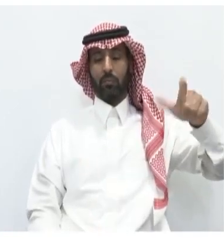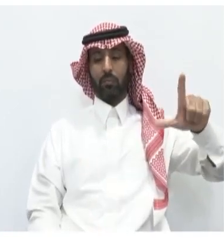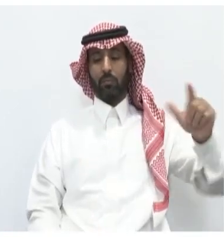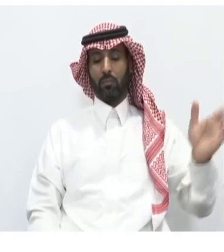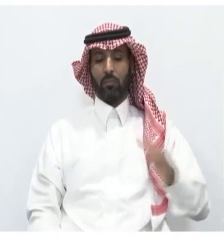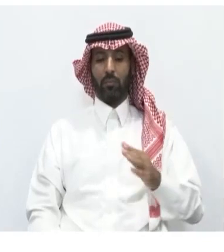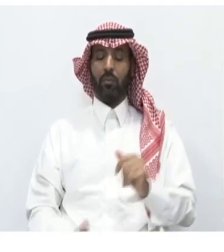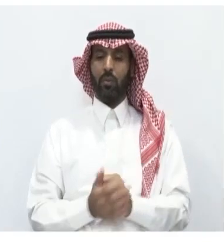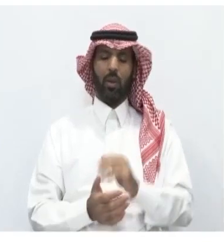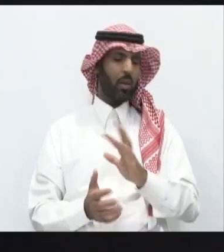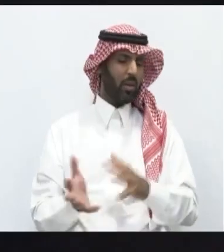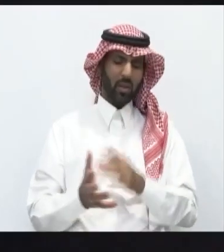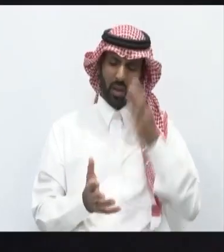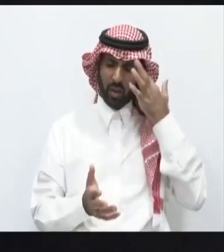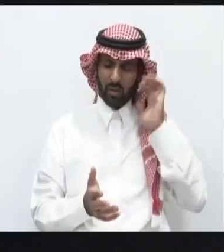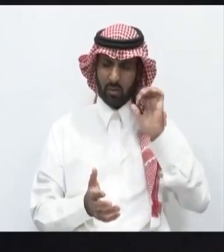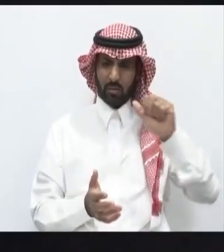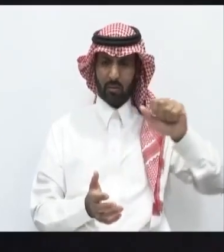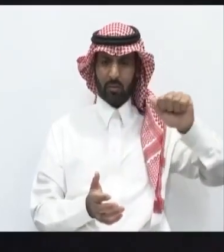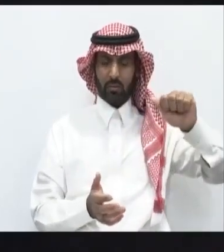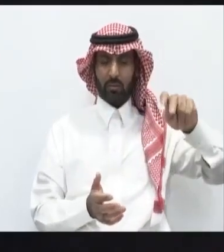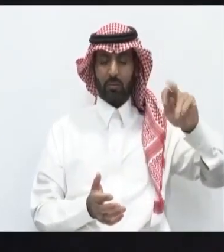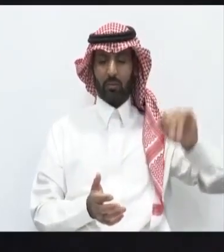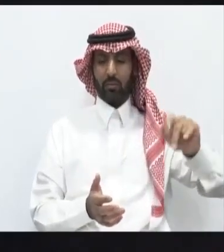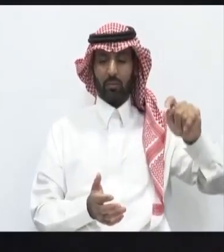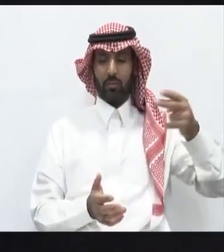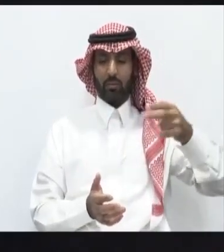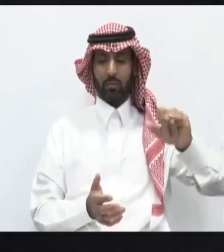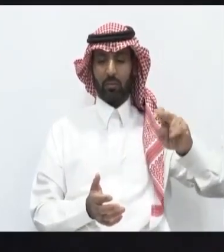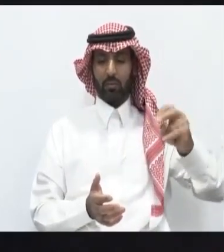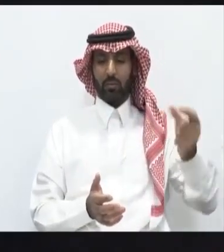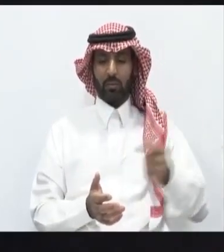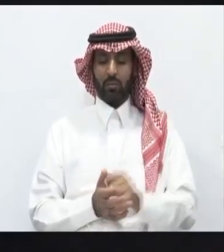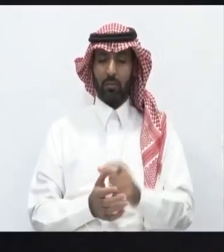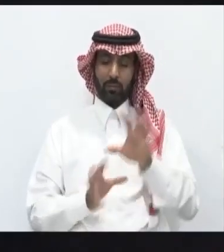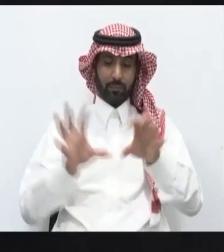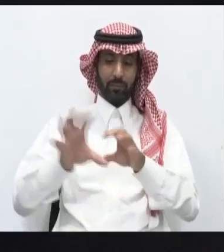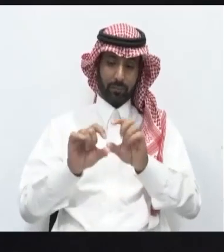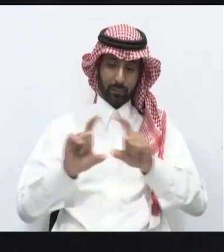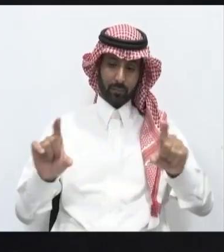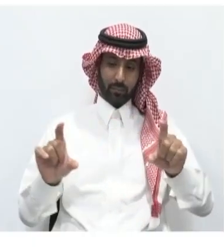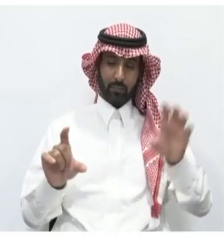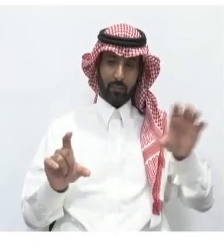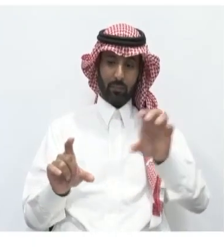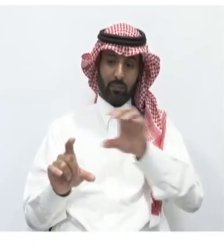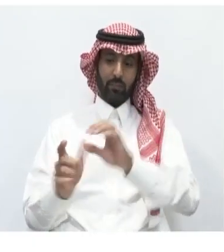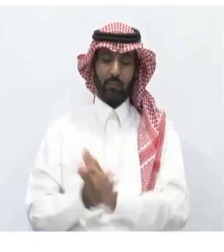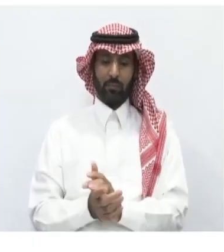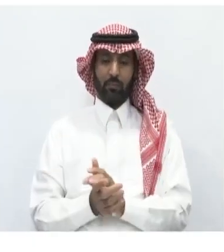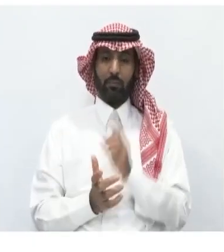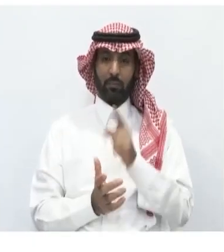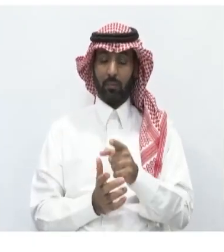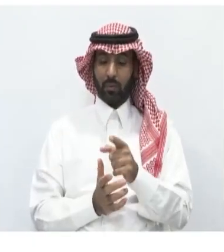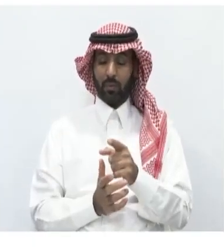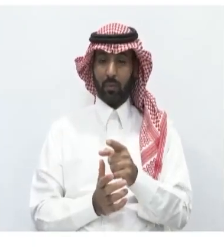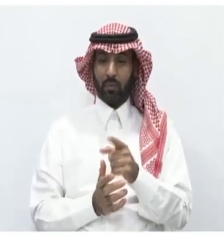do we unscramble this sentence? How do we put it in the correct order? Yes, very good. You've